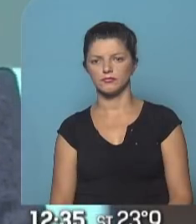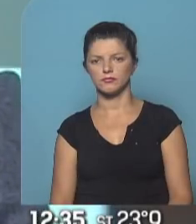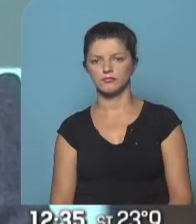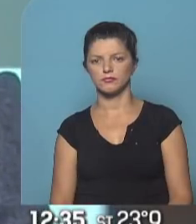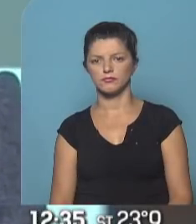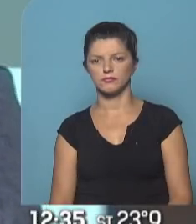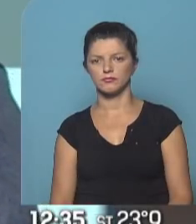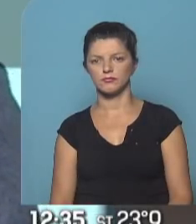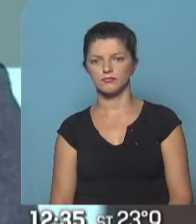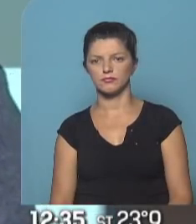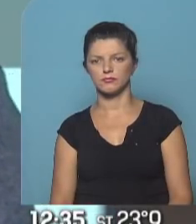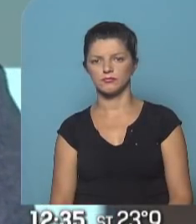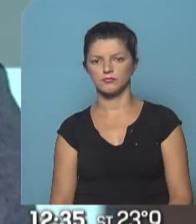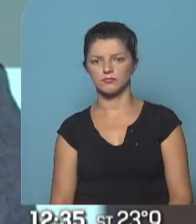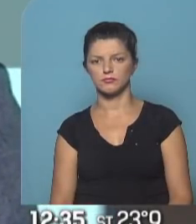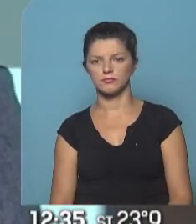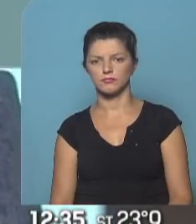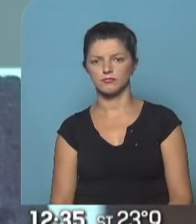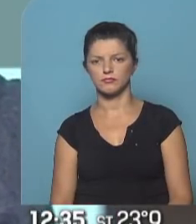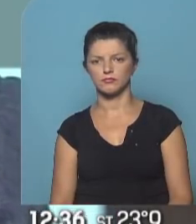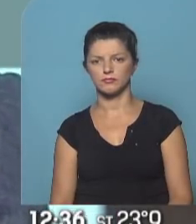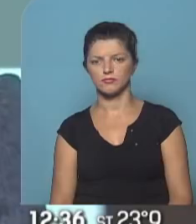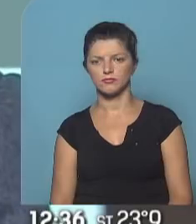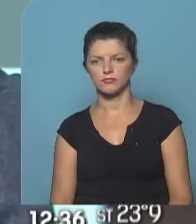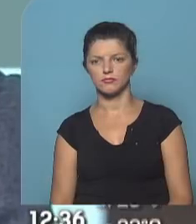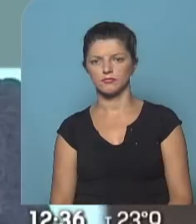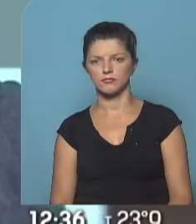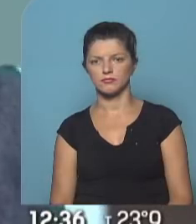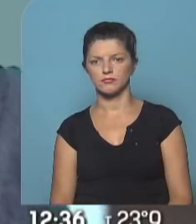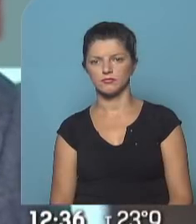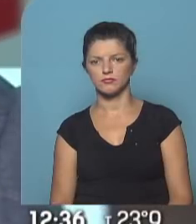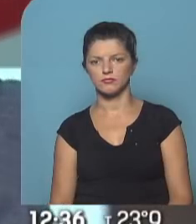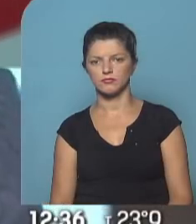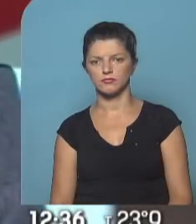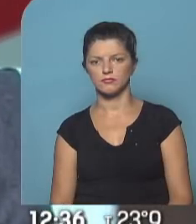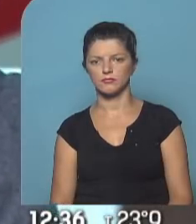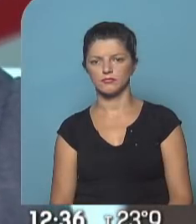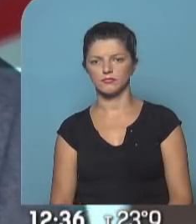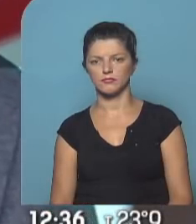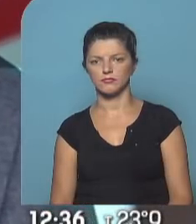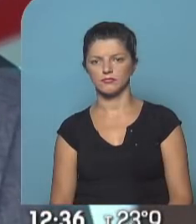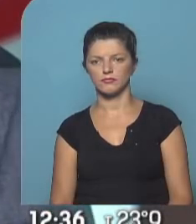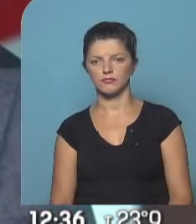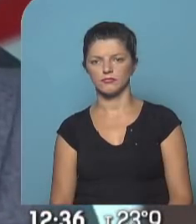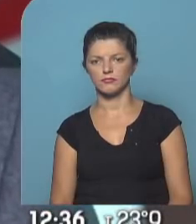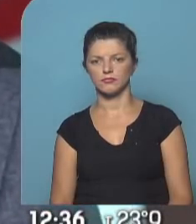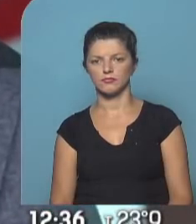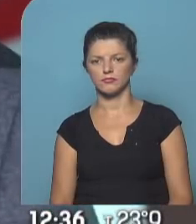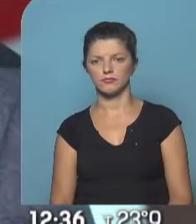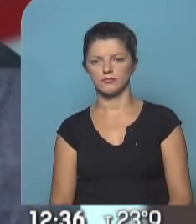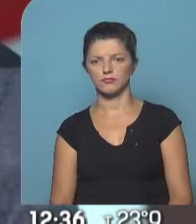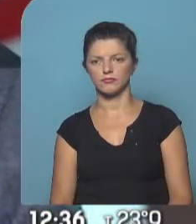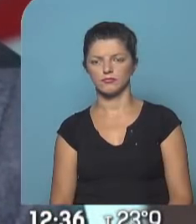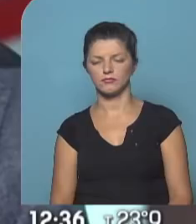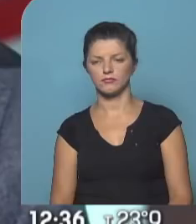This book is about Donald Trump. As for Steve Bannon, and I spoke to Steve as I spoke to many people